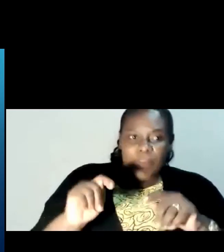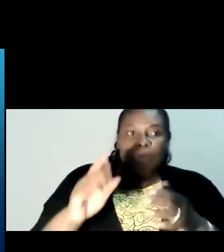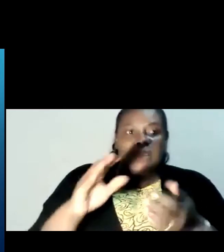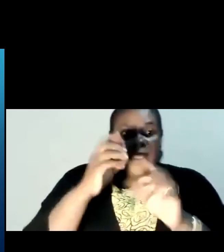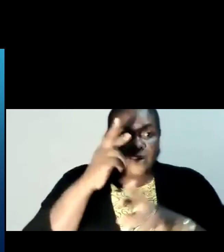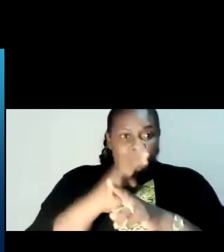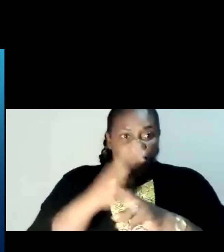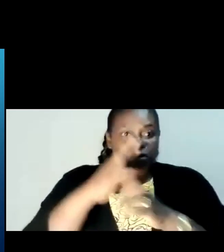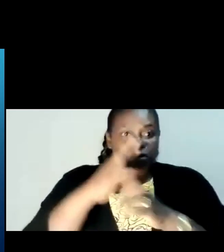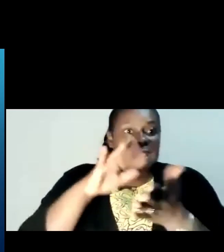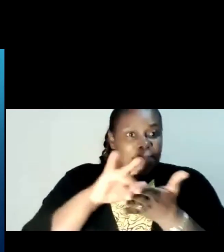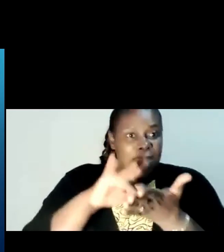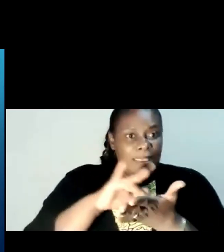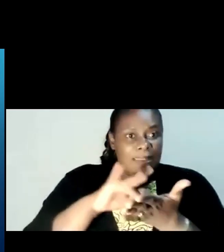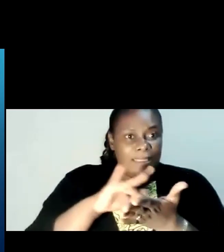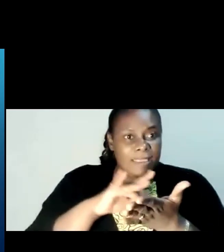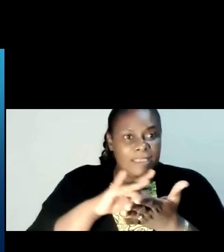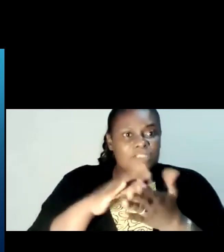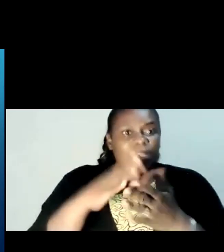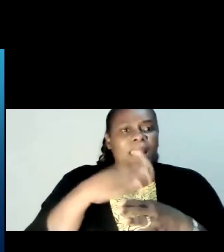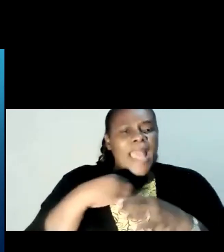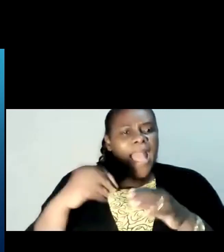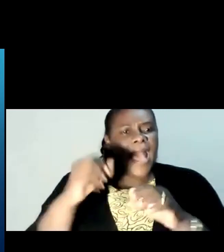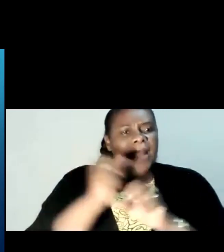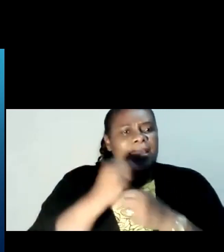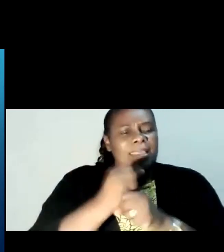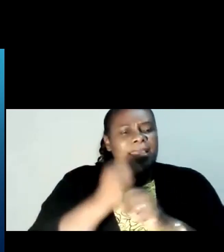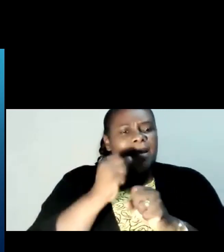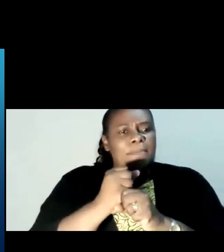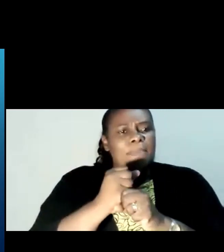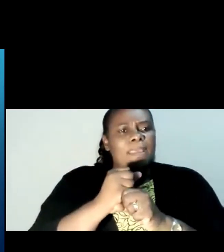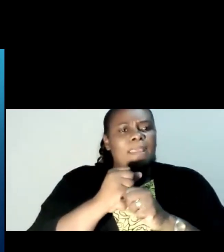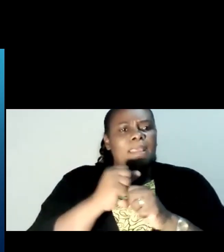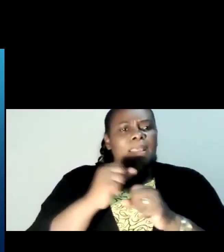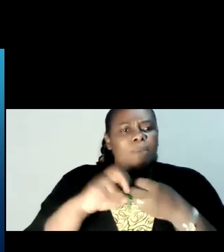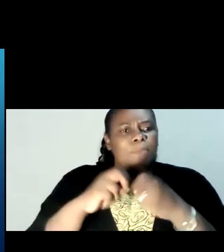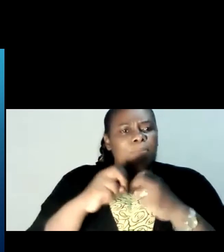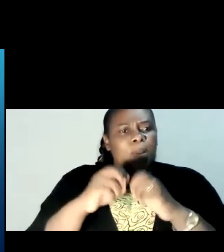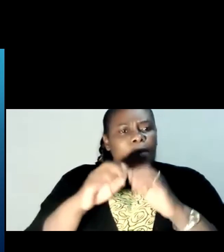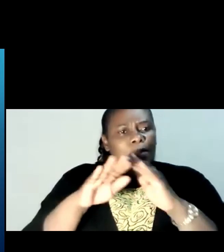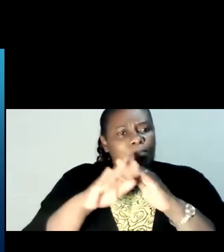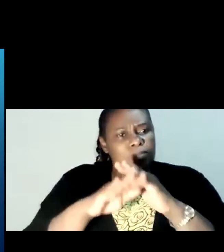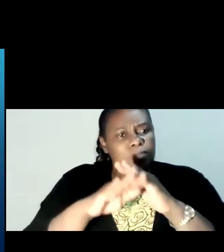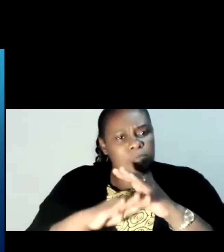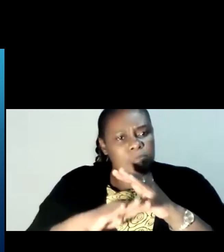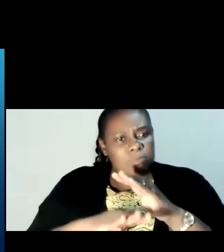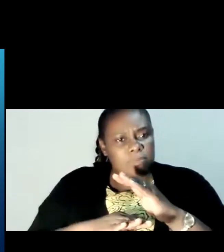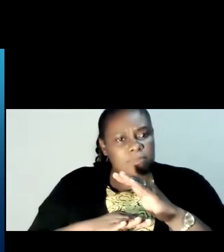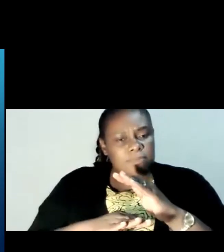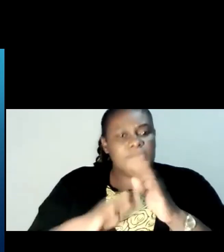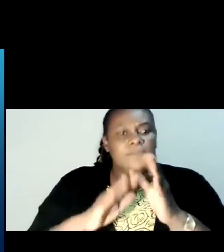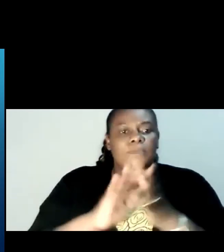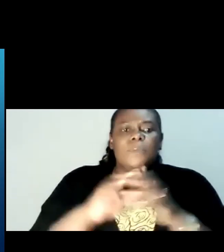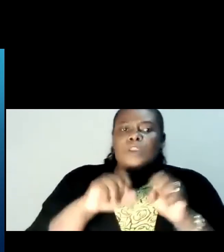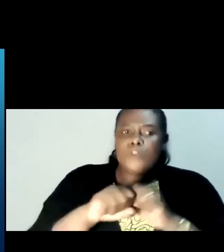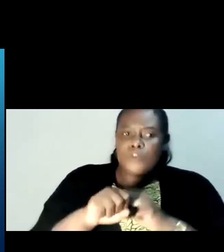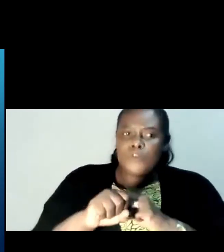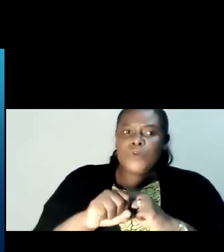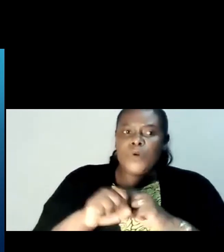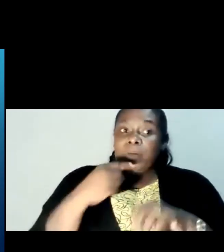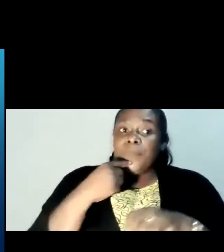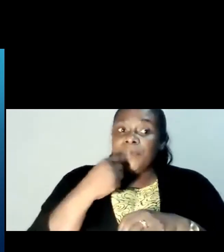to reduce your risk of basically passing it on to the other. So I always recommend getting tested at the start